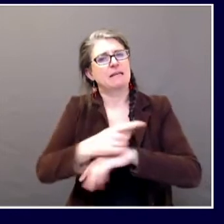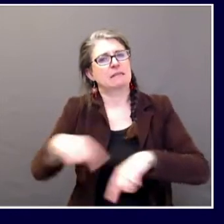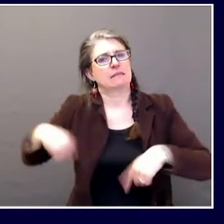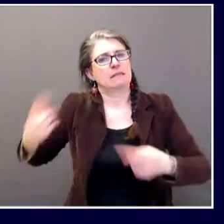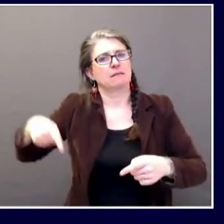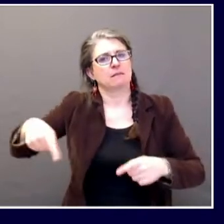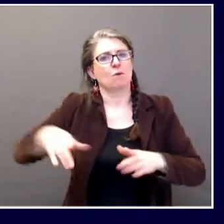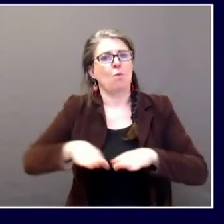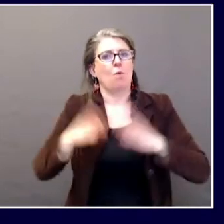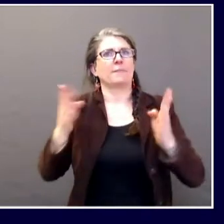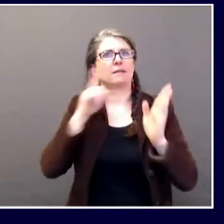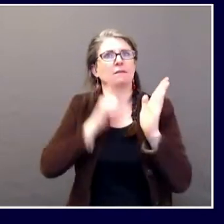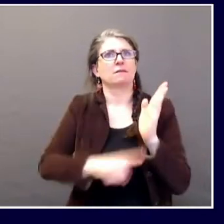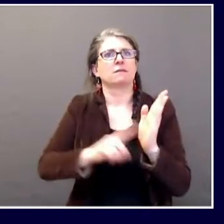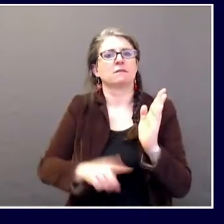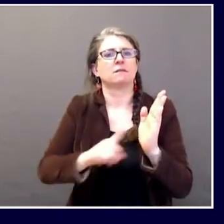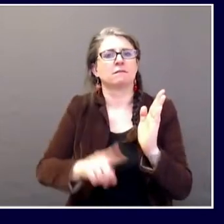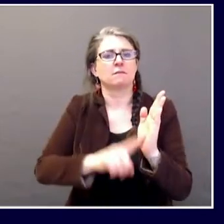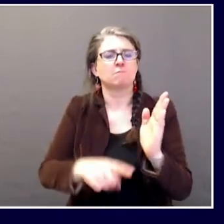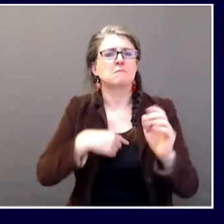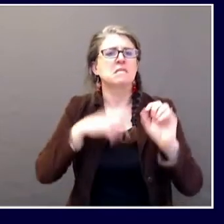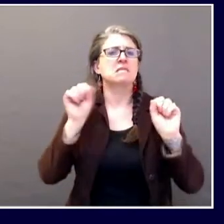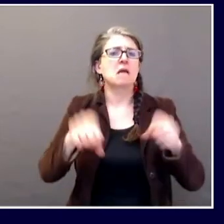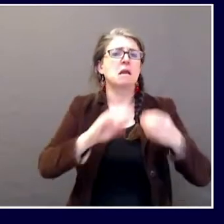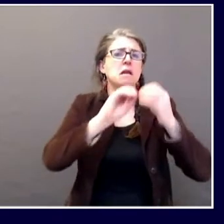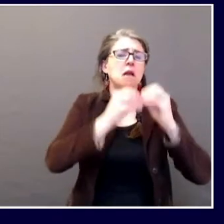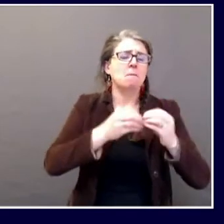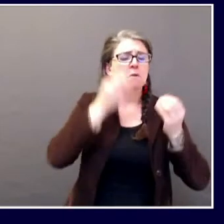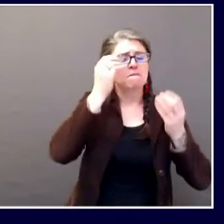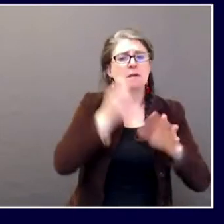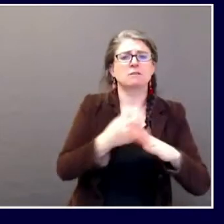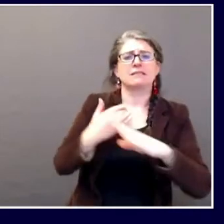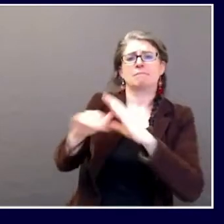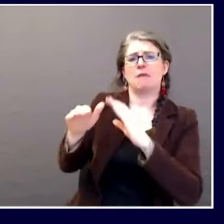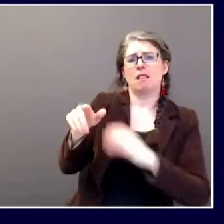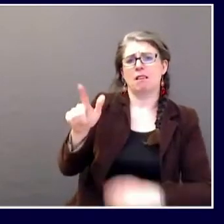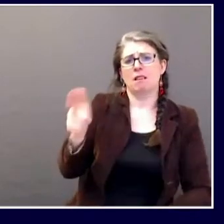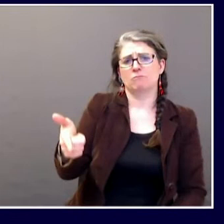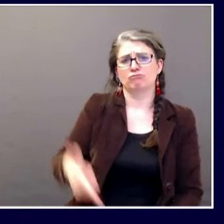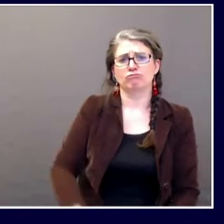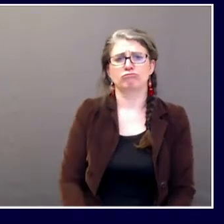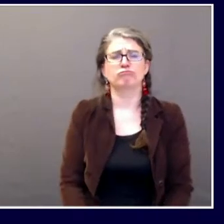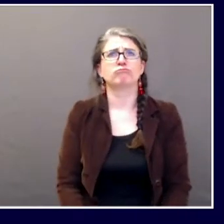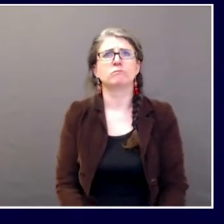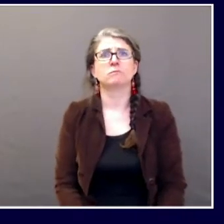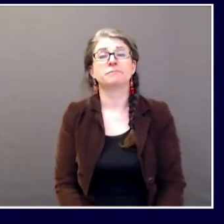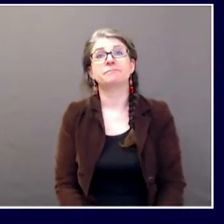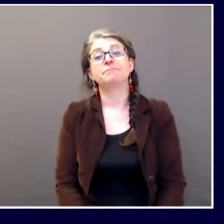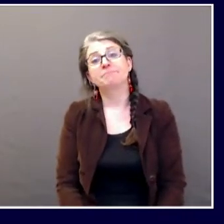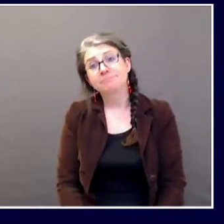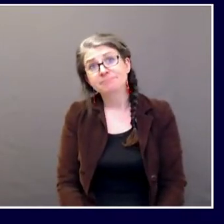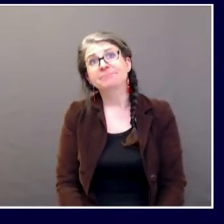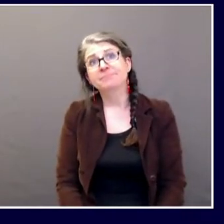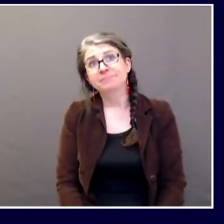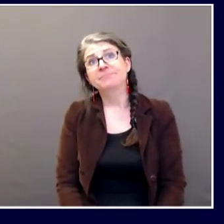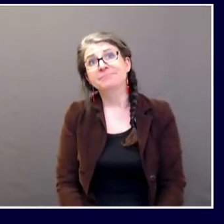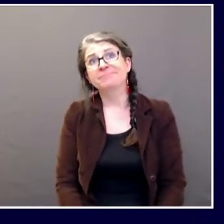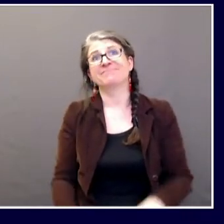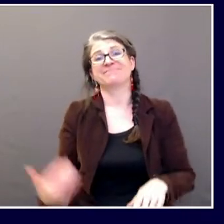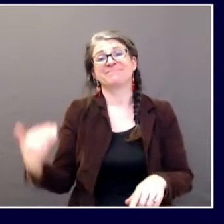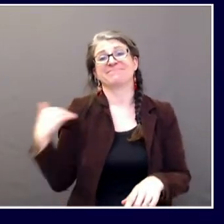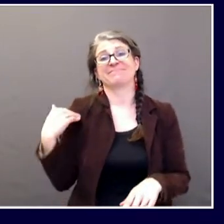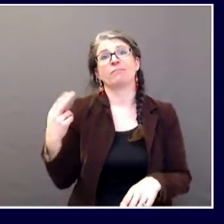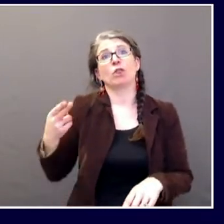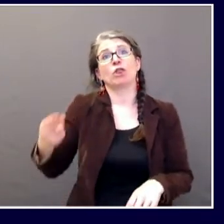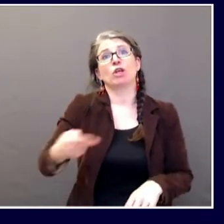initially for the last couple of days and into late last week was twofold. The first